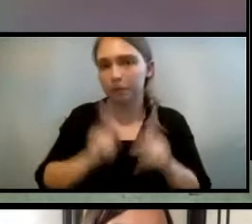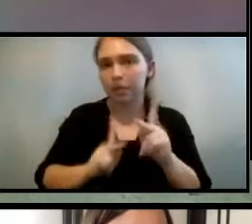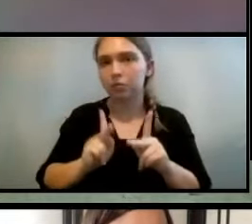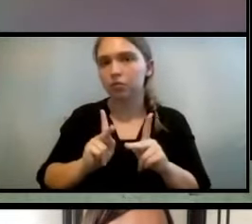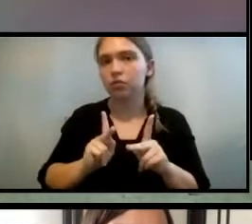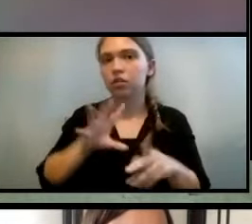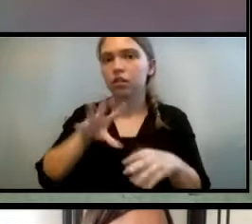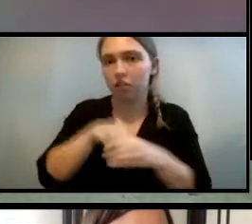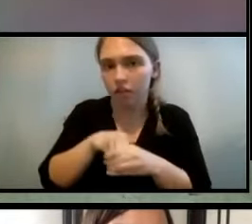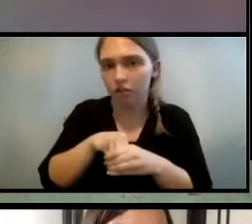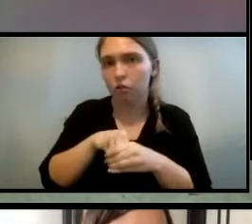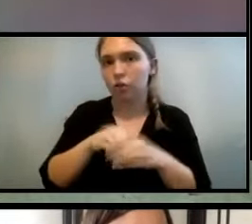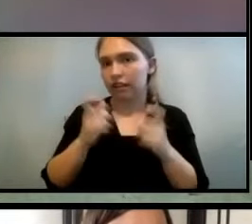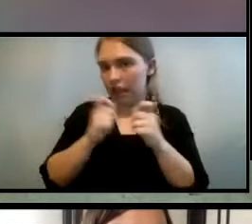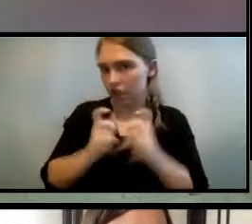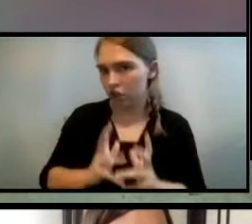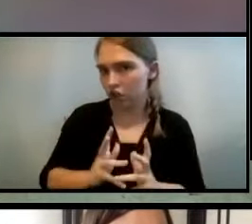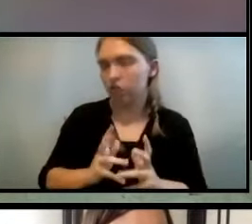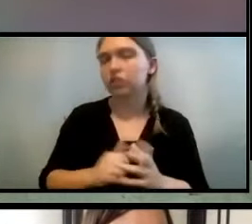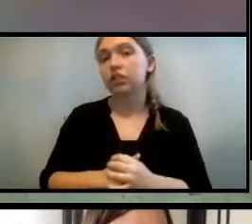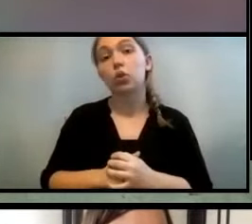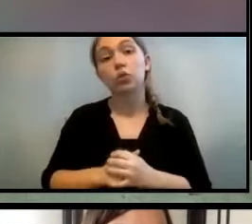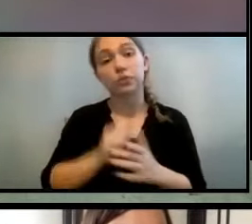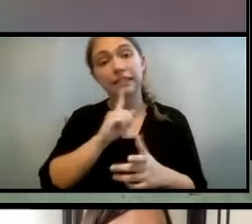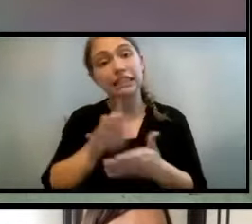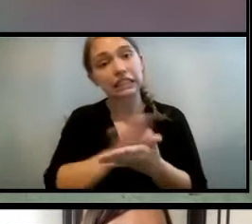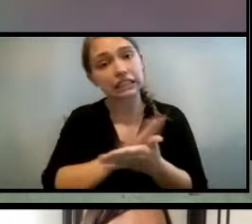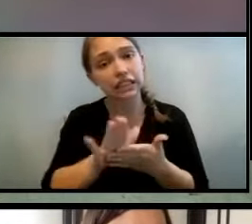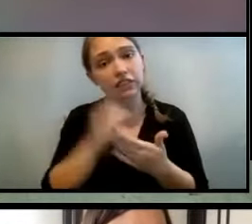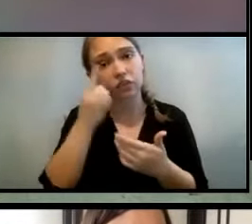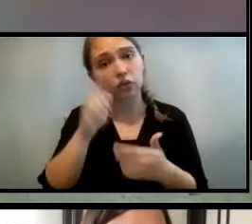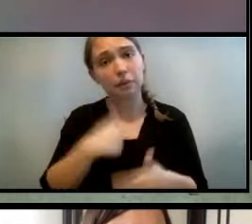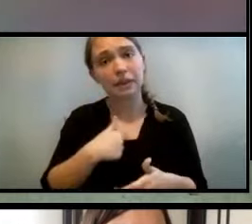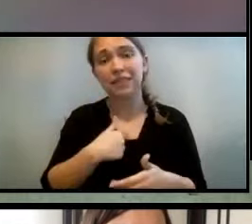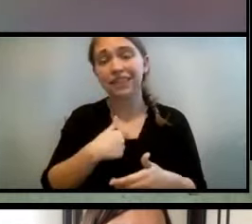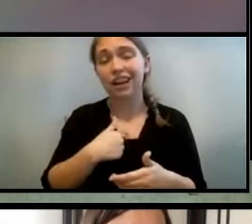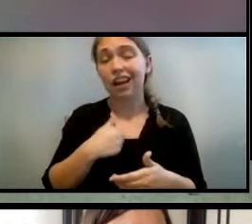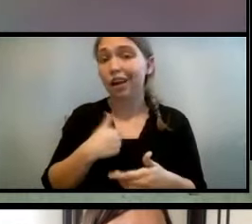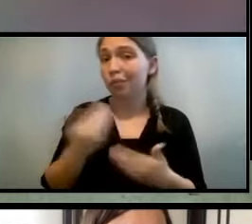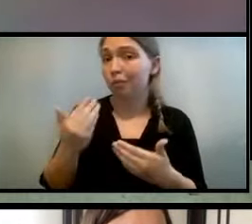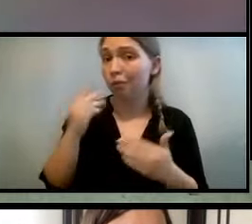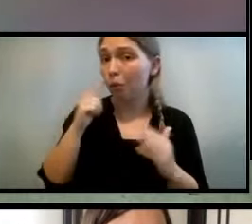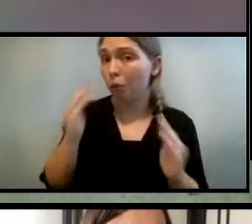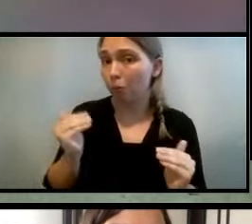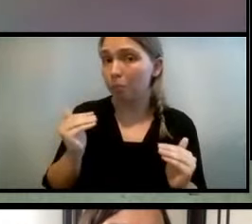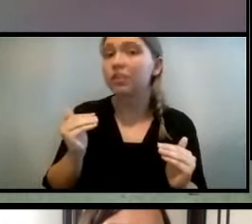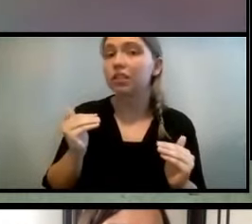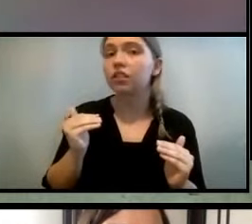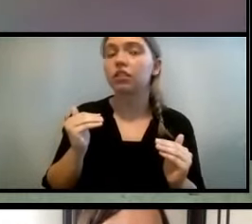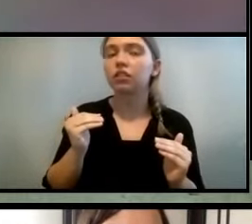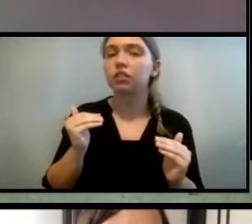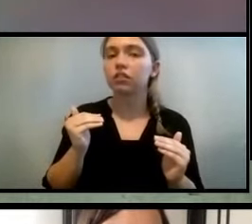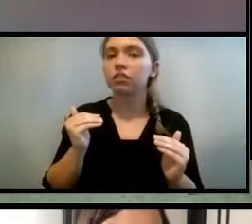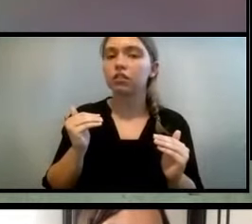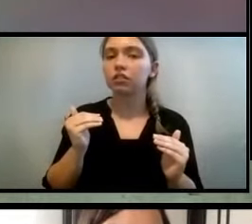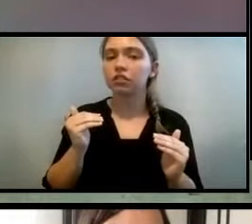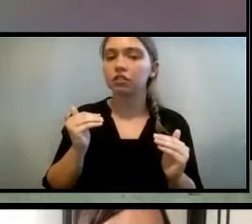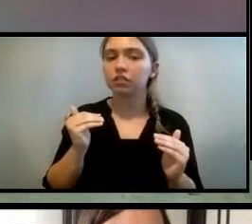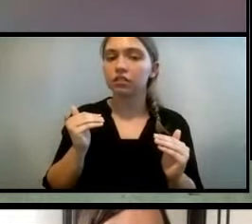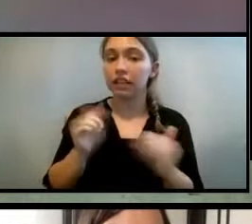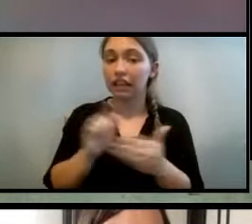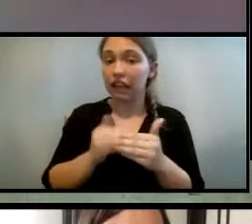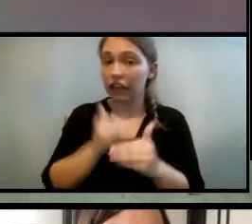editorial voices. And so it's nice, but yeah, I'm hoping that, you know, when we have this panel and roundtable next